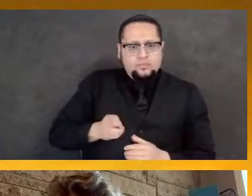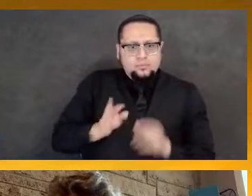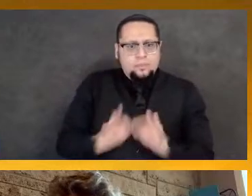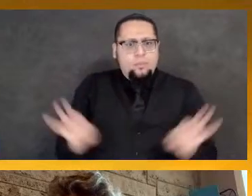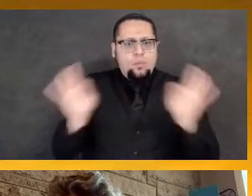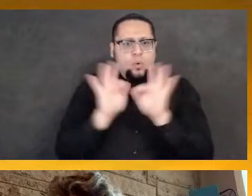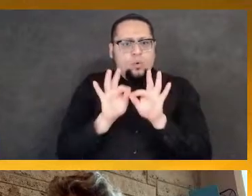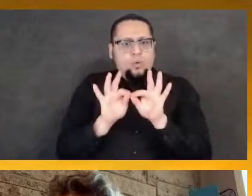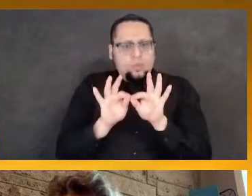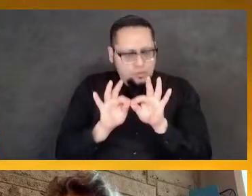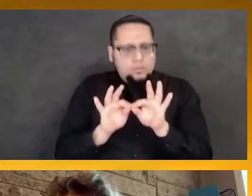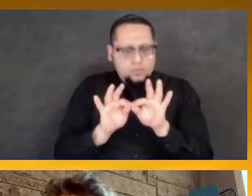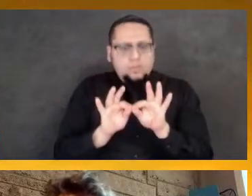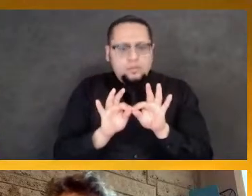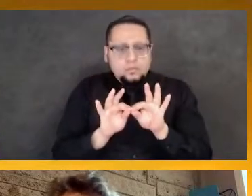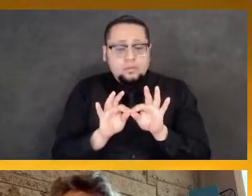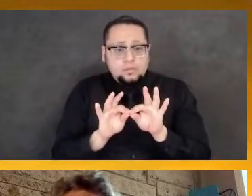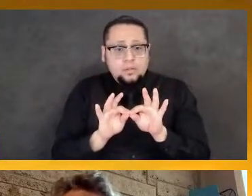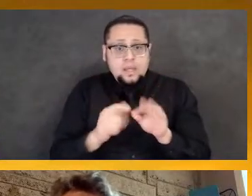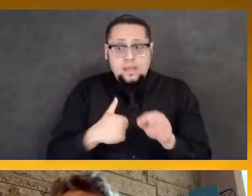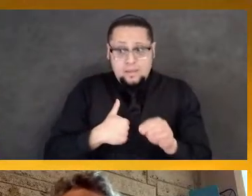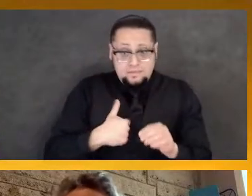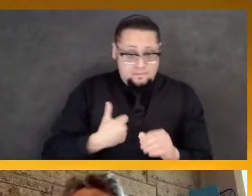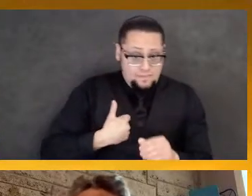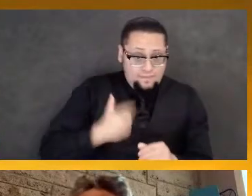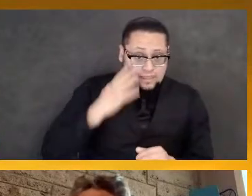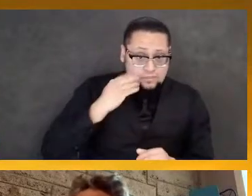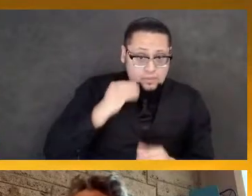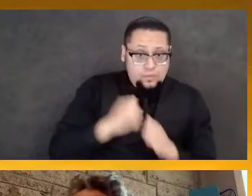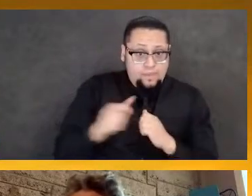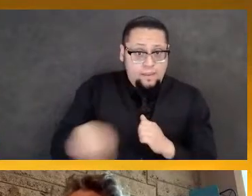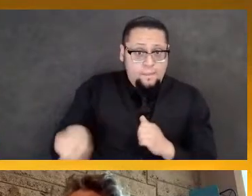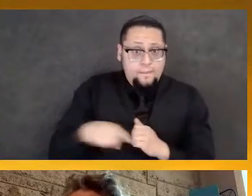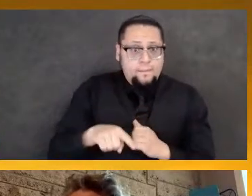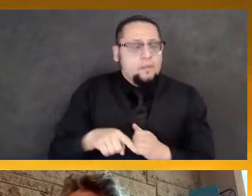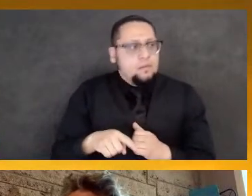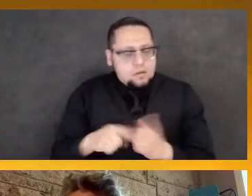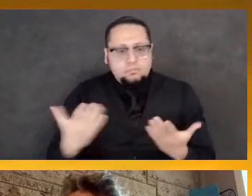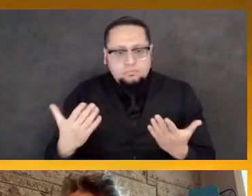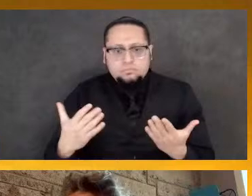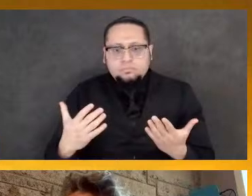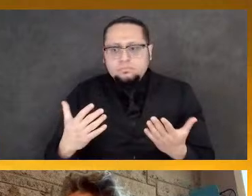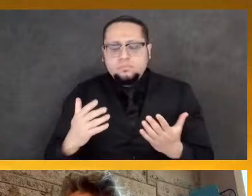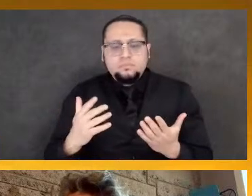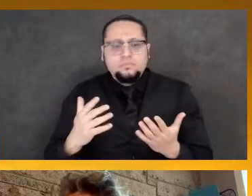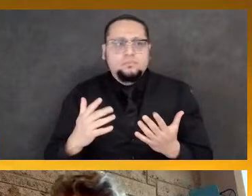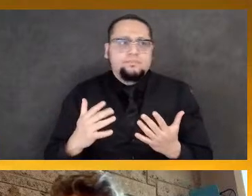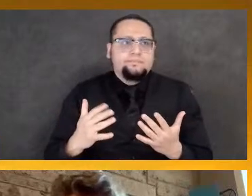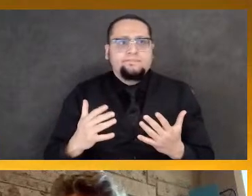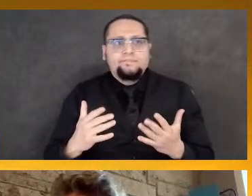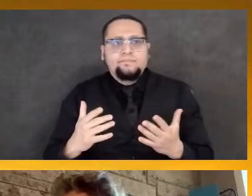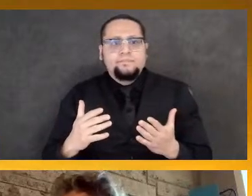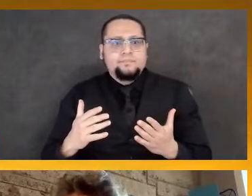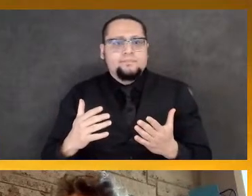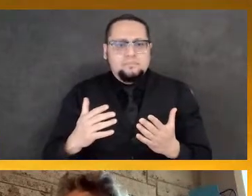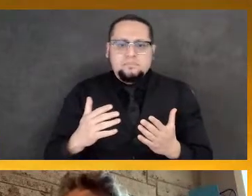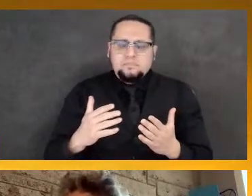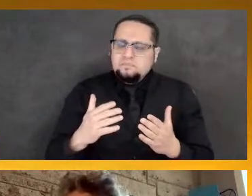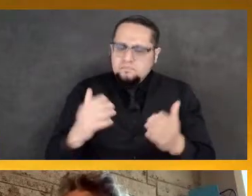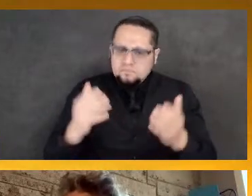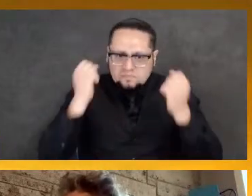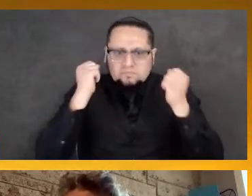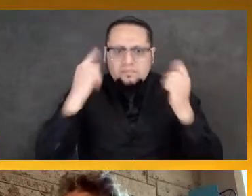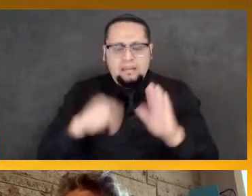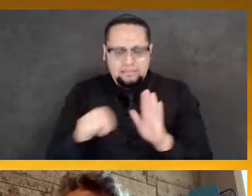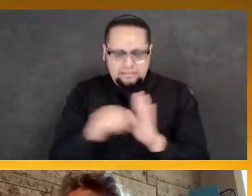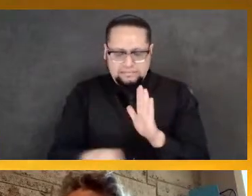And I've experienced with them many uh, bad outcomes, trying